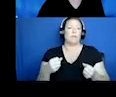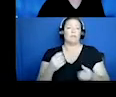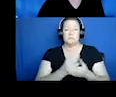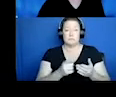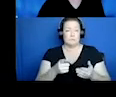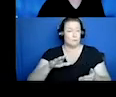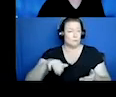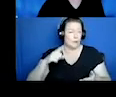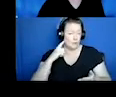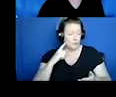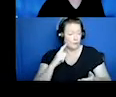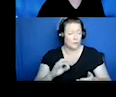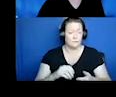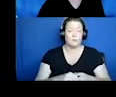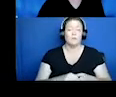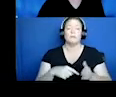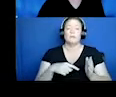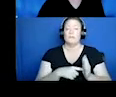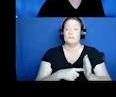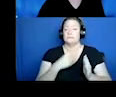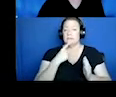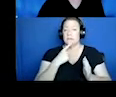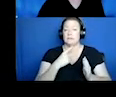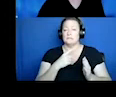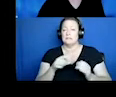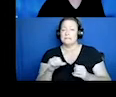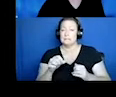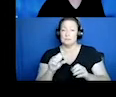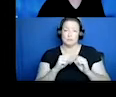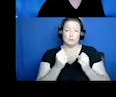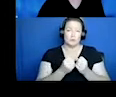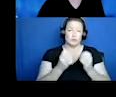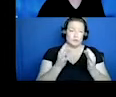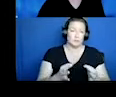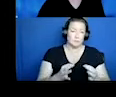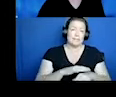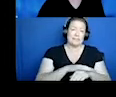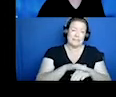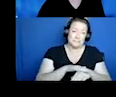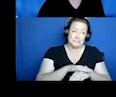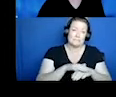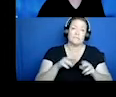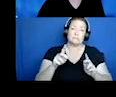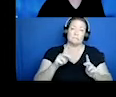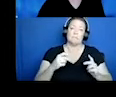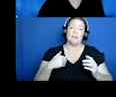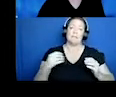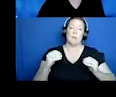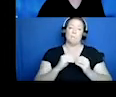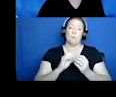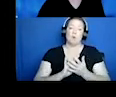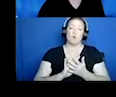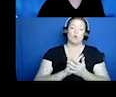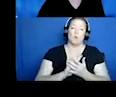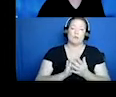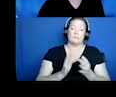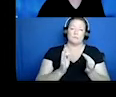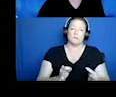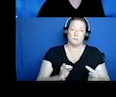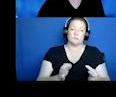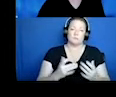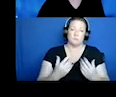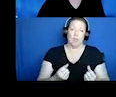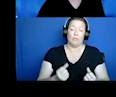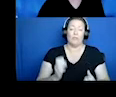heard of. So this just says that similar to social determinants, Indigenous people have more nuanced determinants of health. So